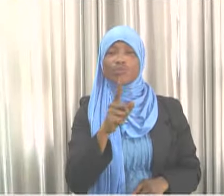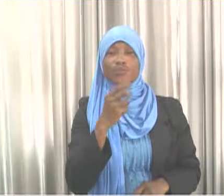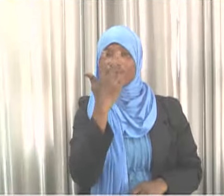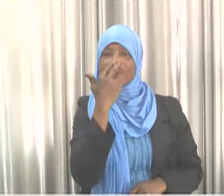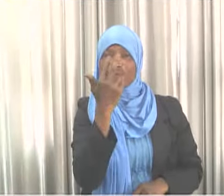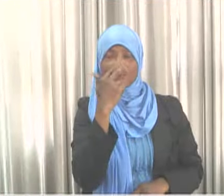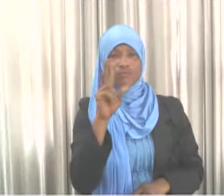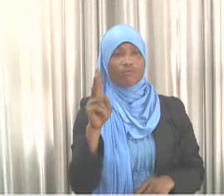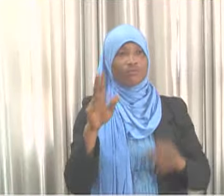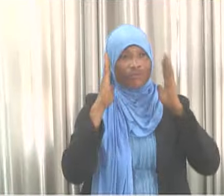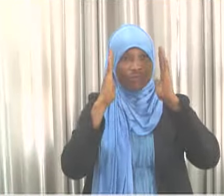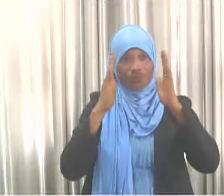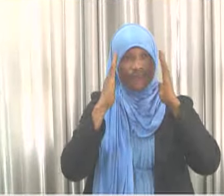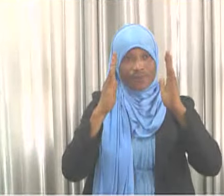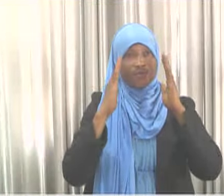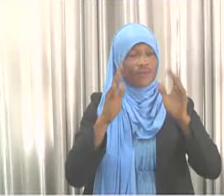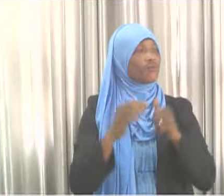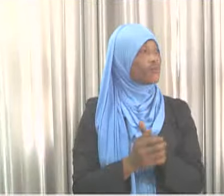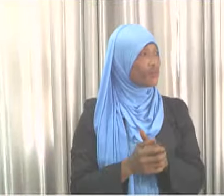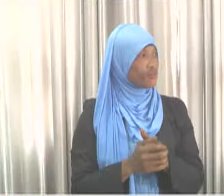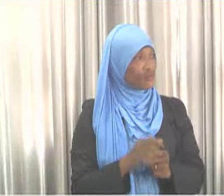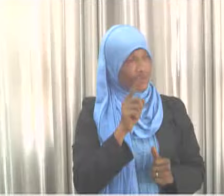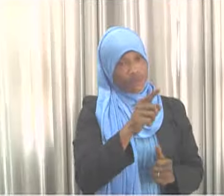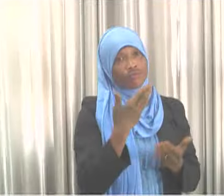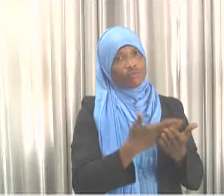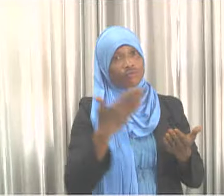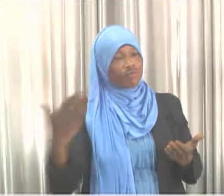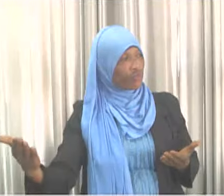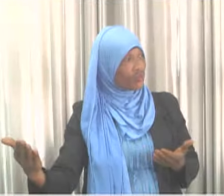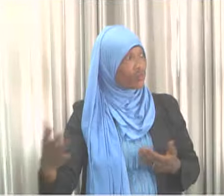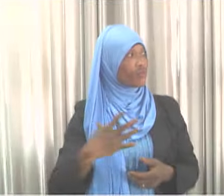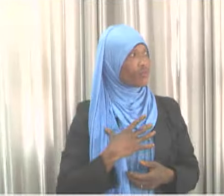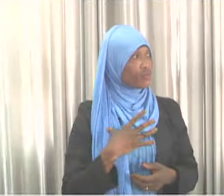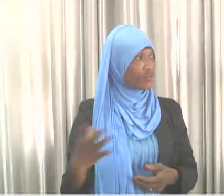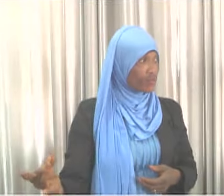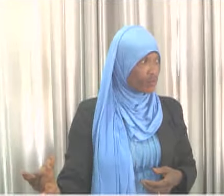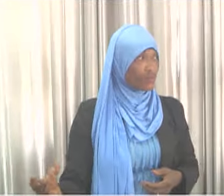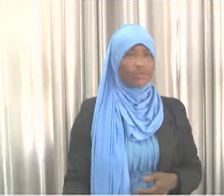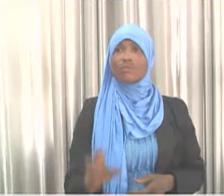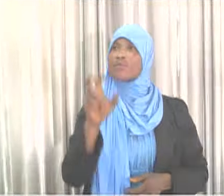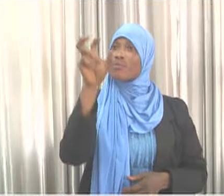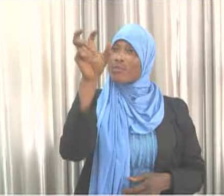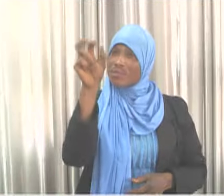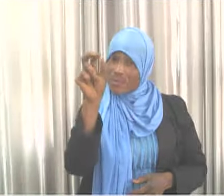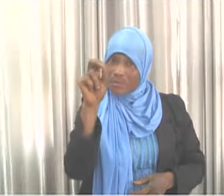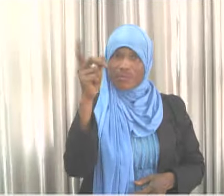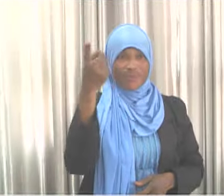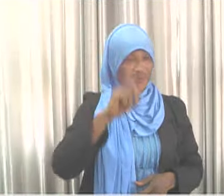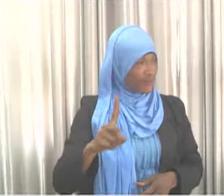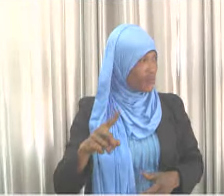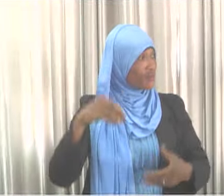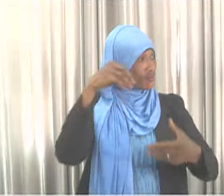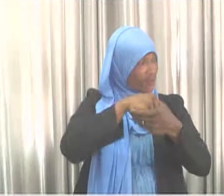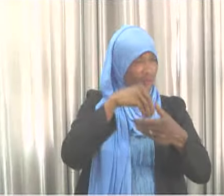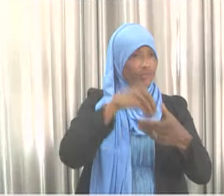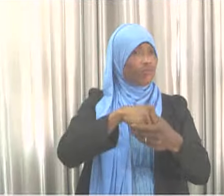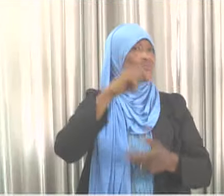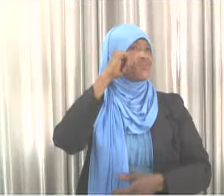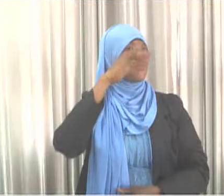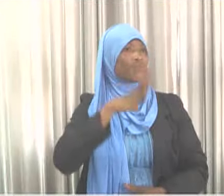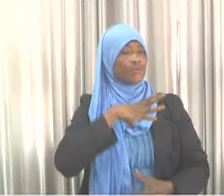serious. When they mention 1/3, it's like almost 30% of adolescents, girls in